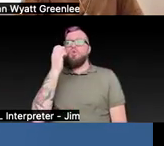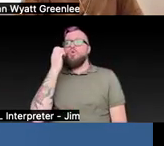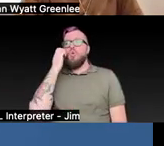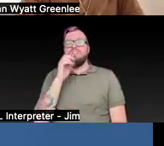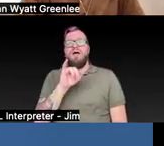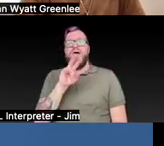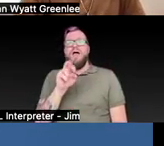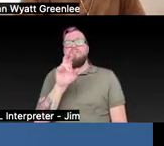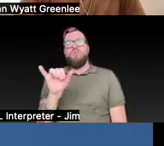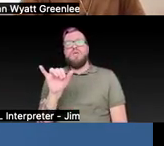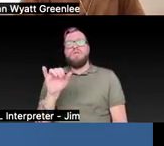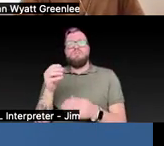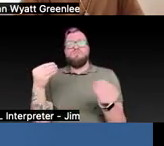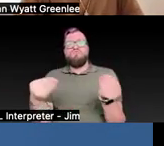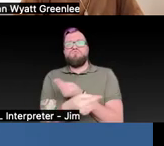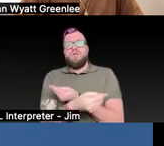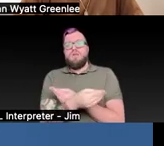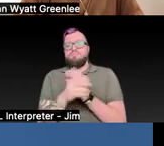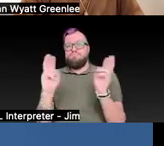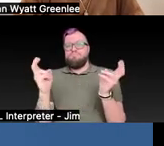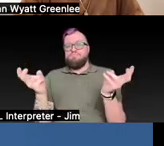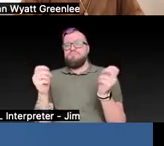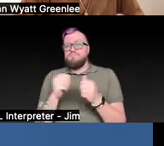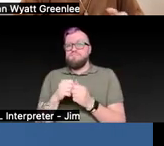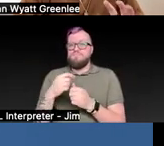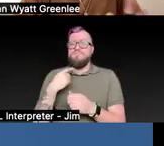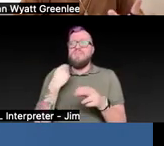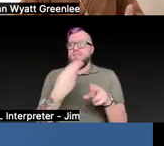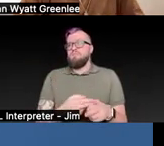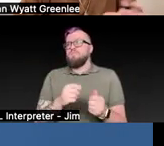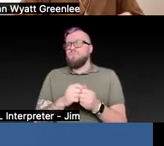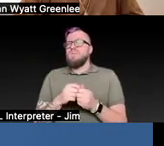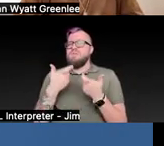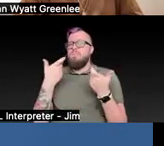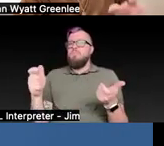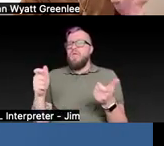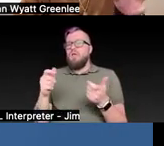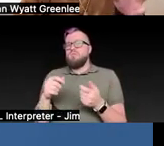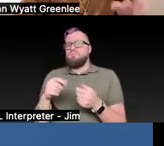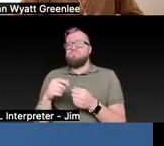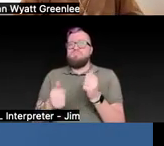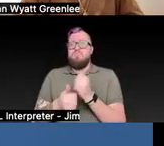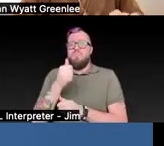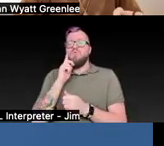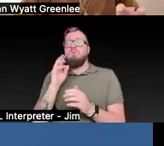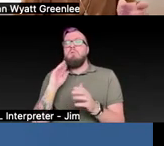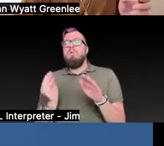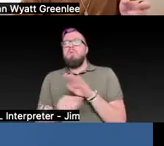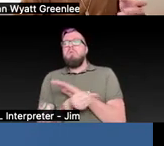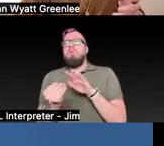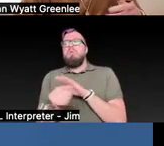the largest black market for smuggled animals in the world. Eels are the most smuggled animal by number and